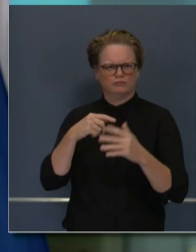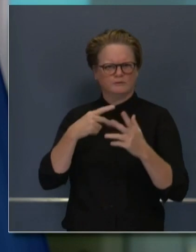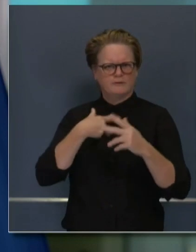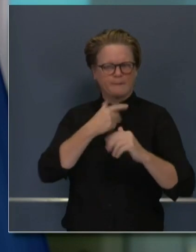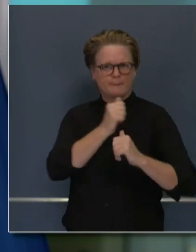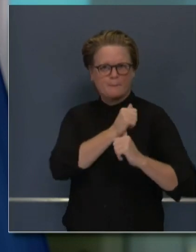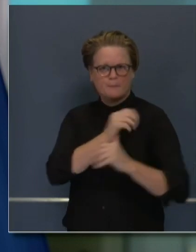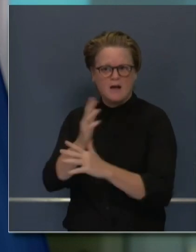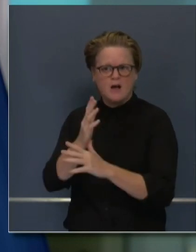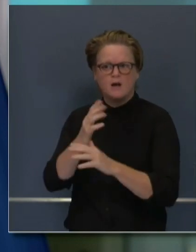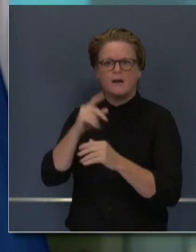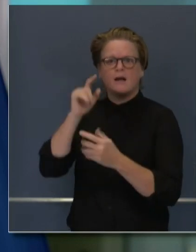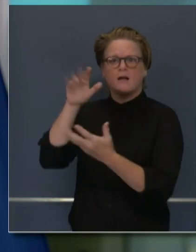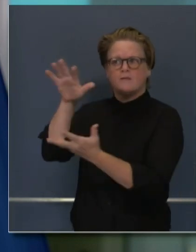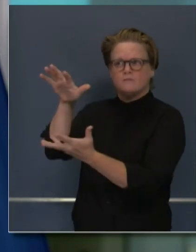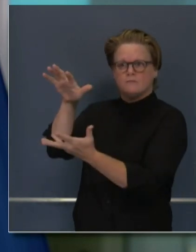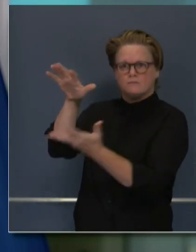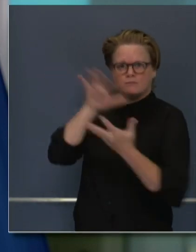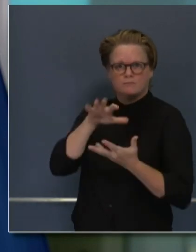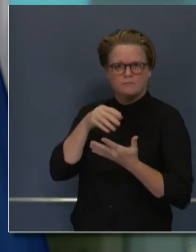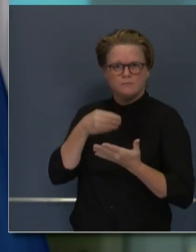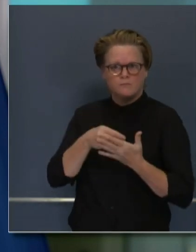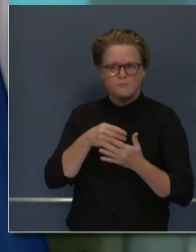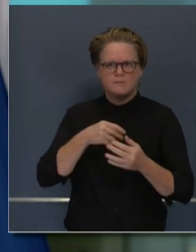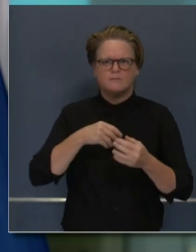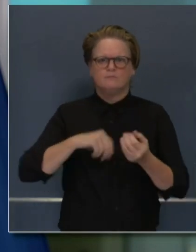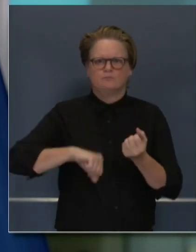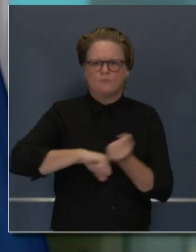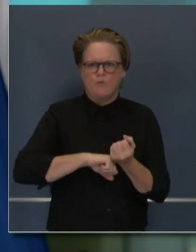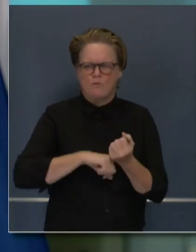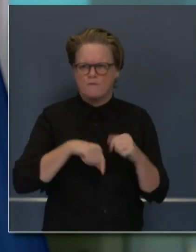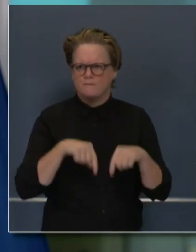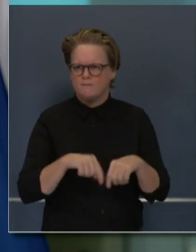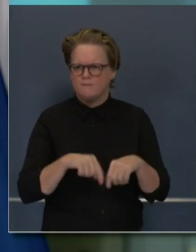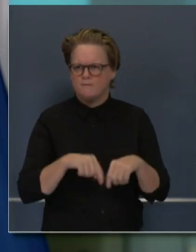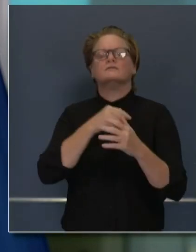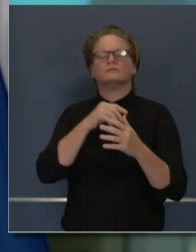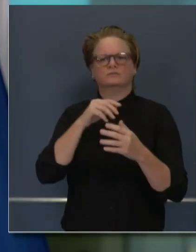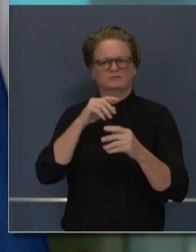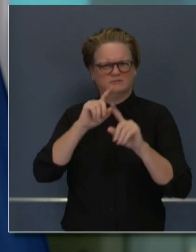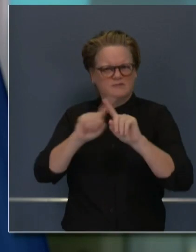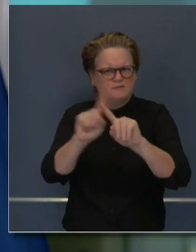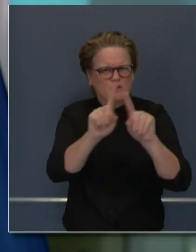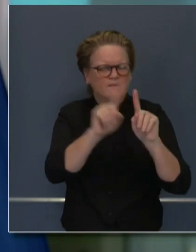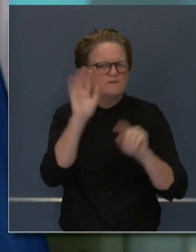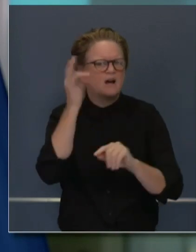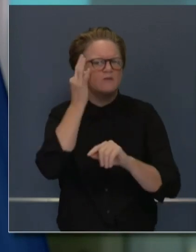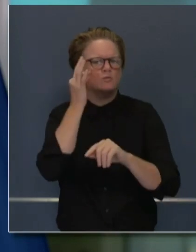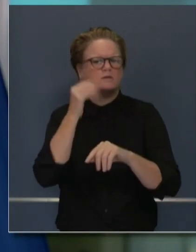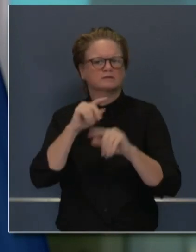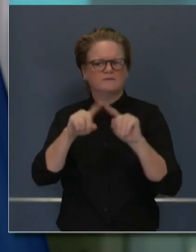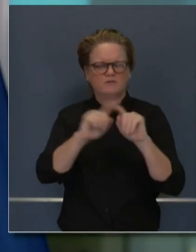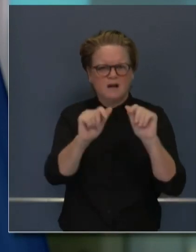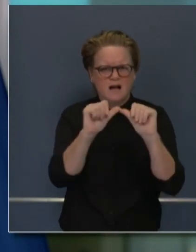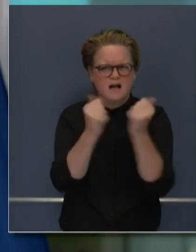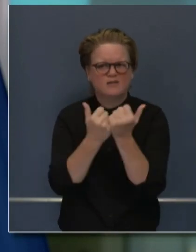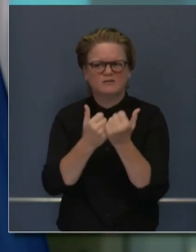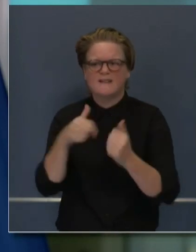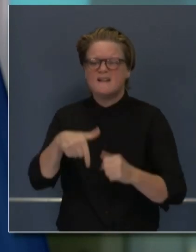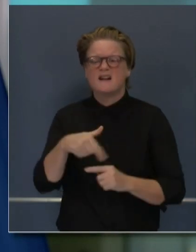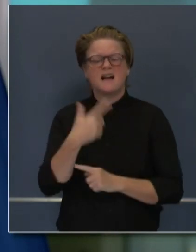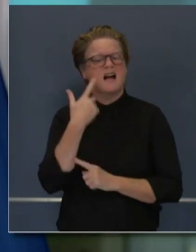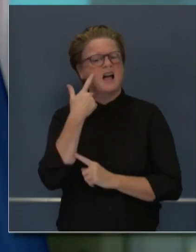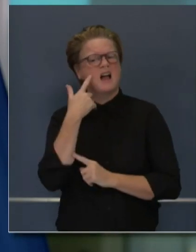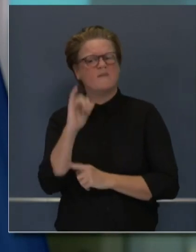feedback from our federal partners across many different agencies that one of the states taking it most seriously,